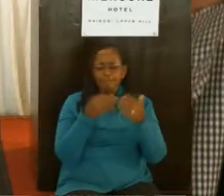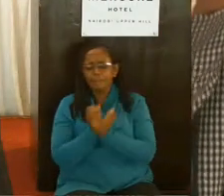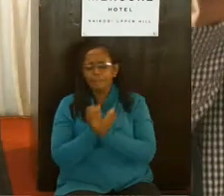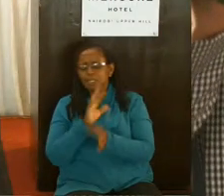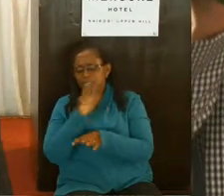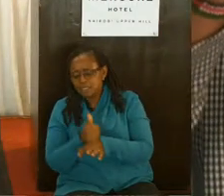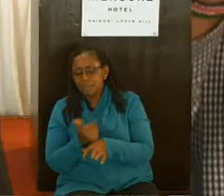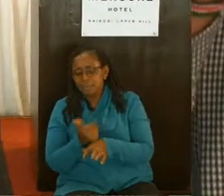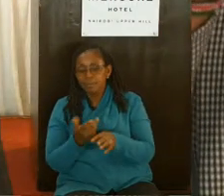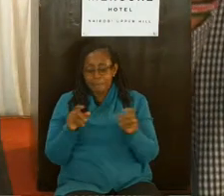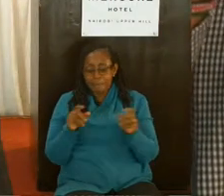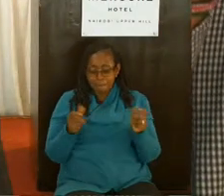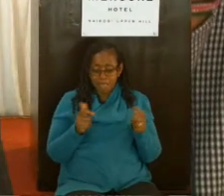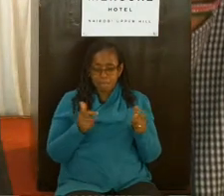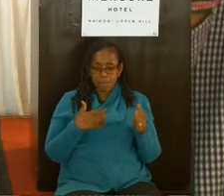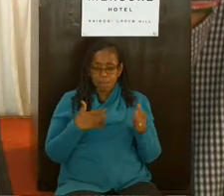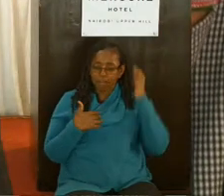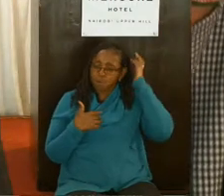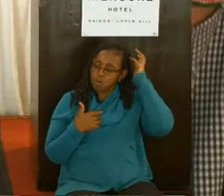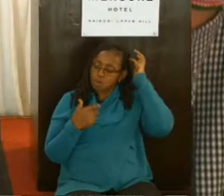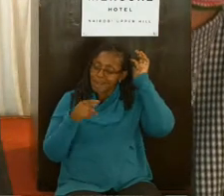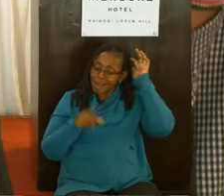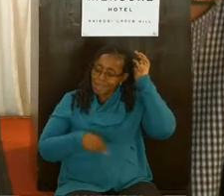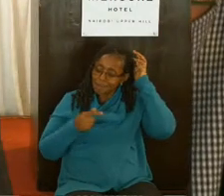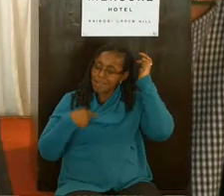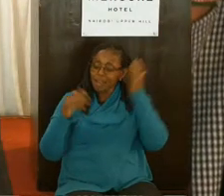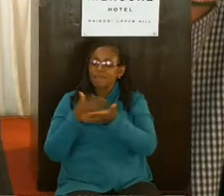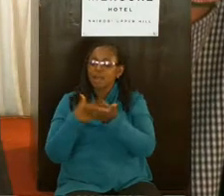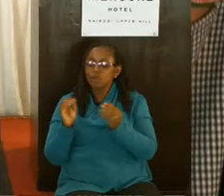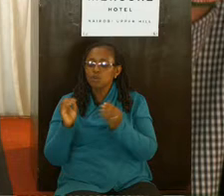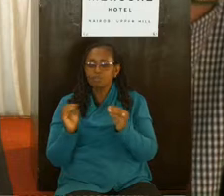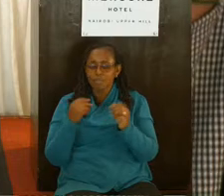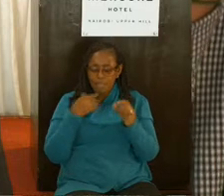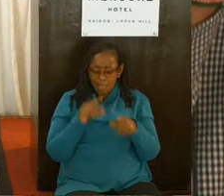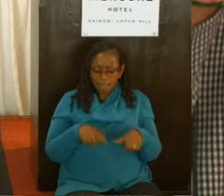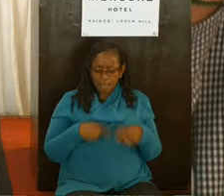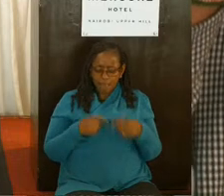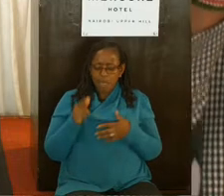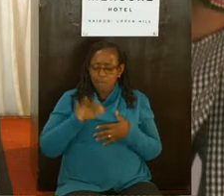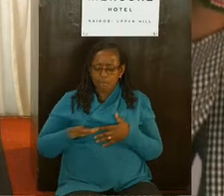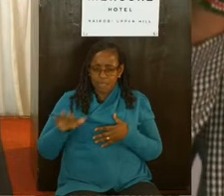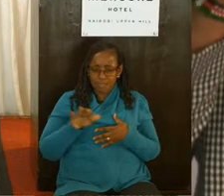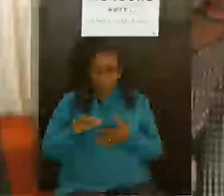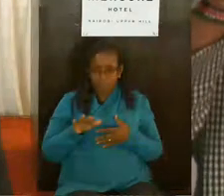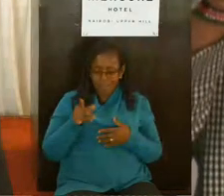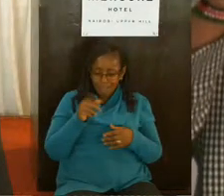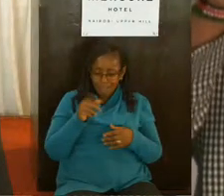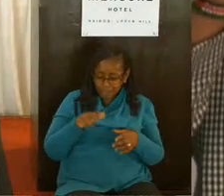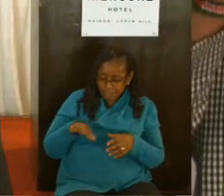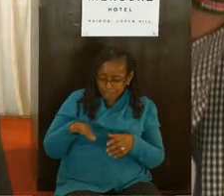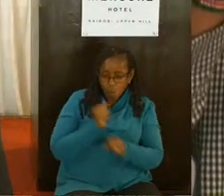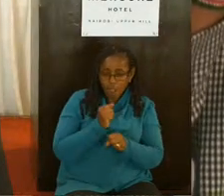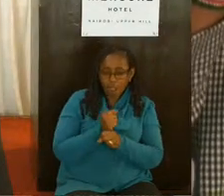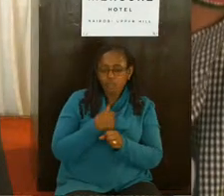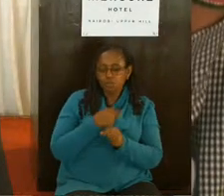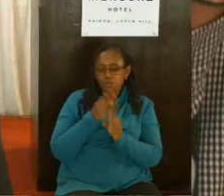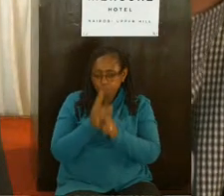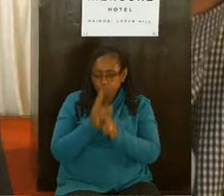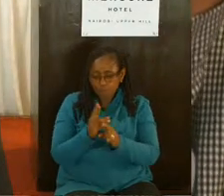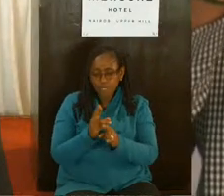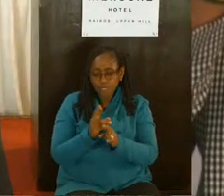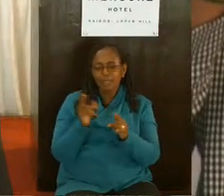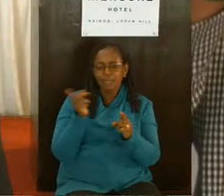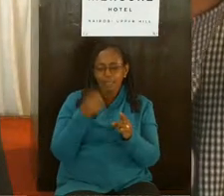because the media guys don't live in a vacuum they are within our spaces and in those places our work is to report and most of the time is to